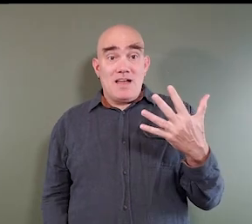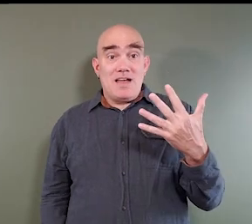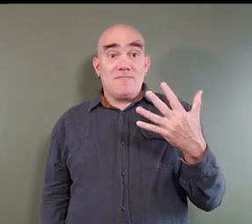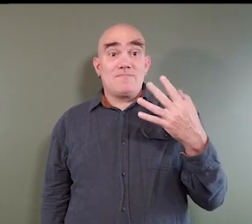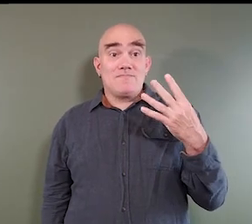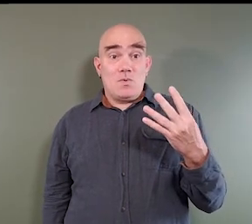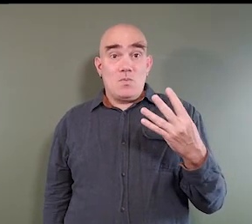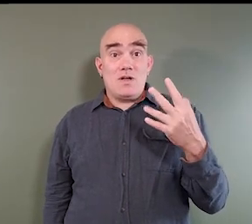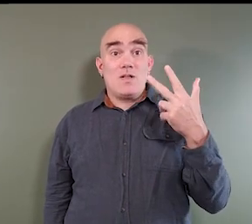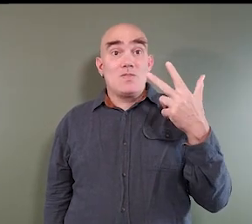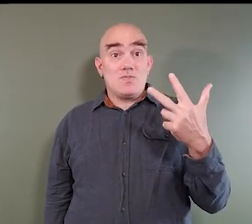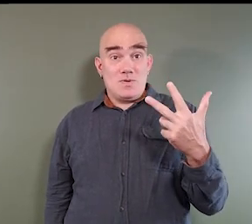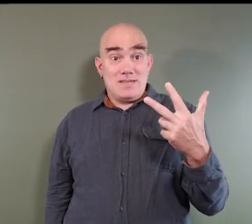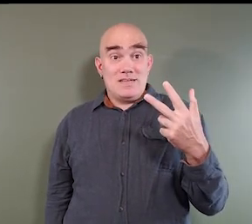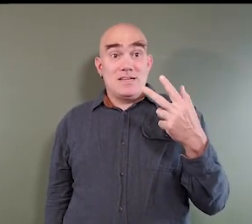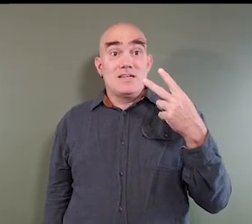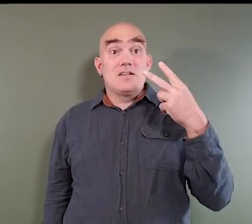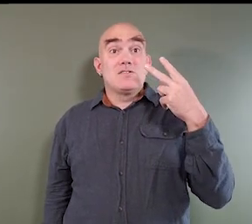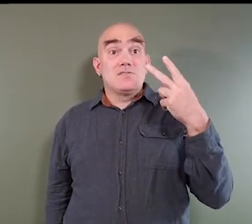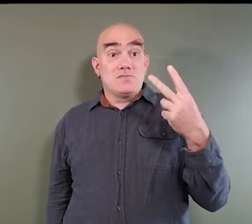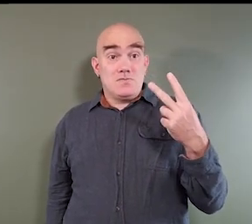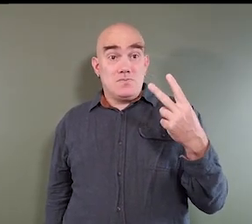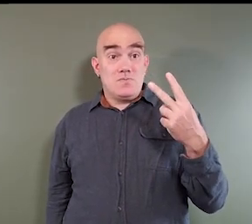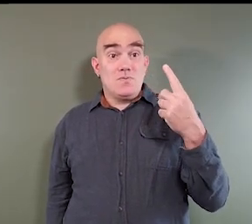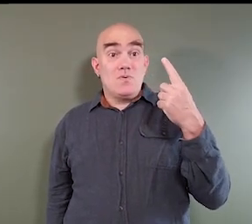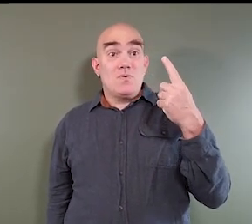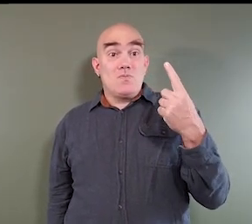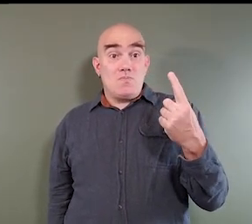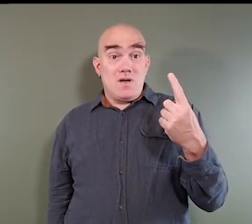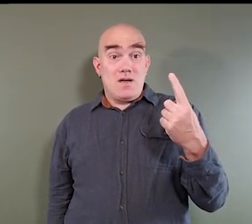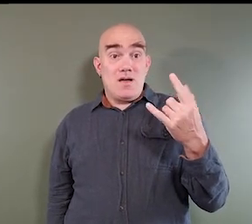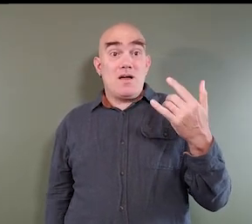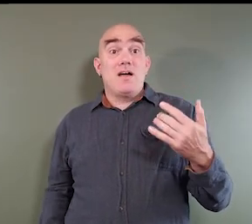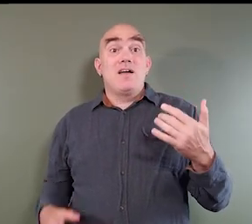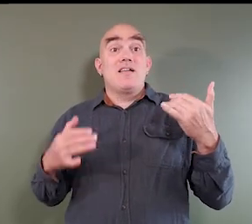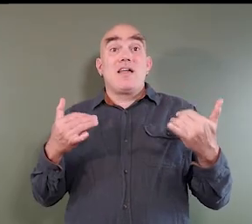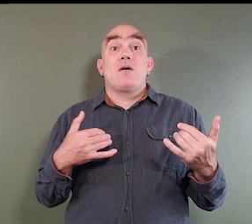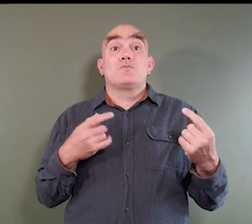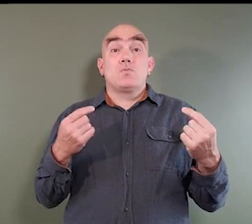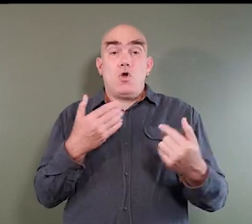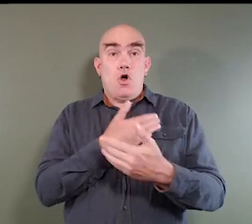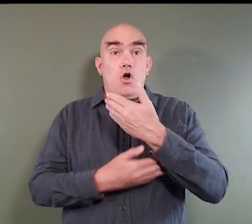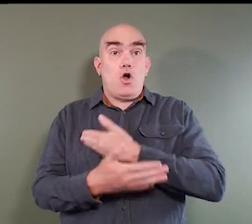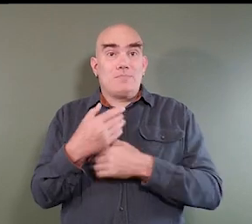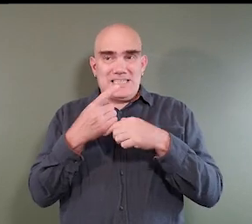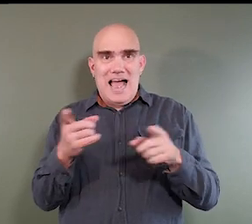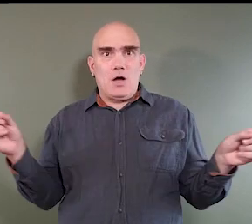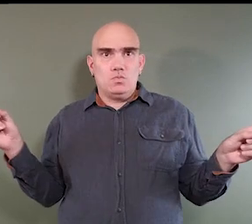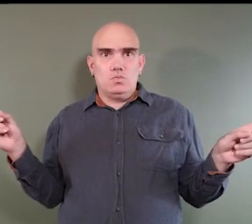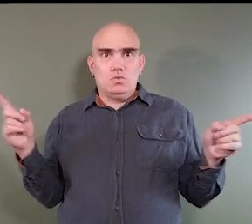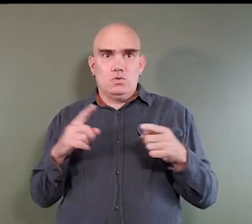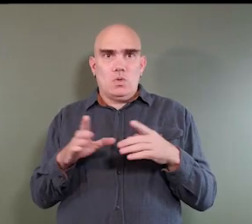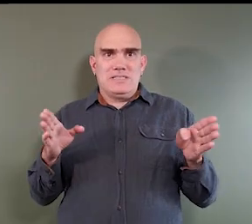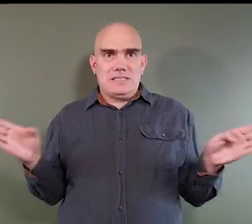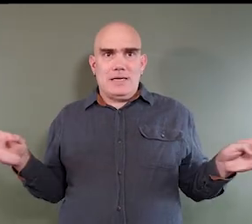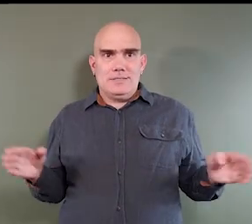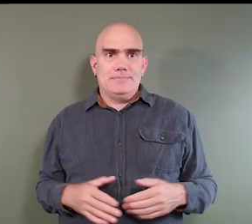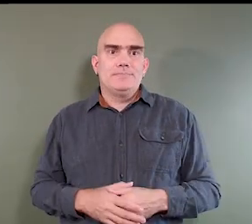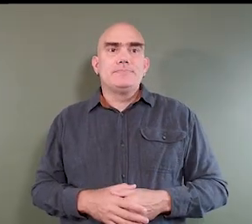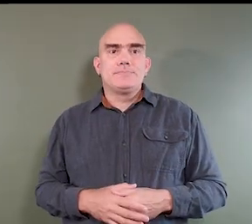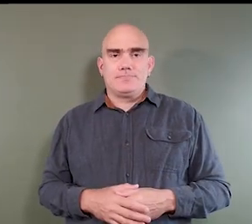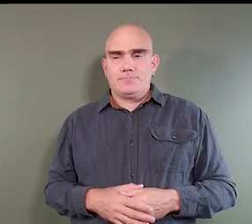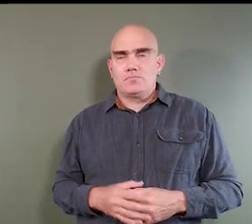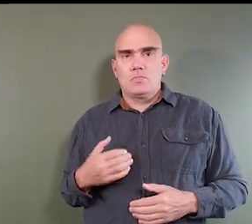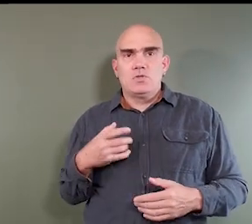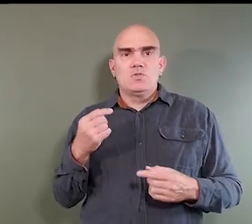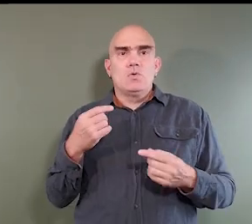4, 3, 2, and 1. Now we're going to get our arms out to the sides, and we're just going to rotate and